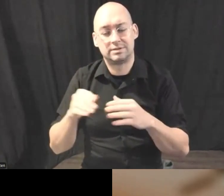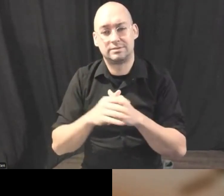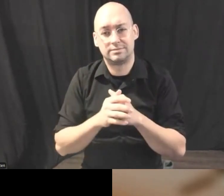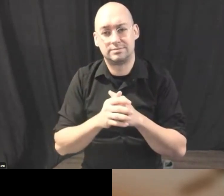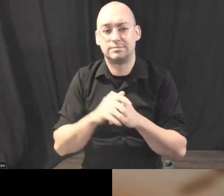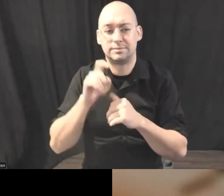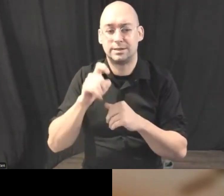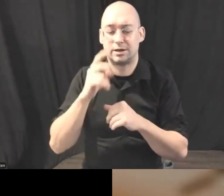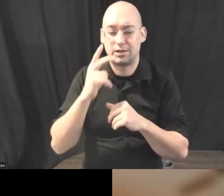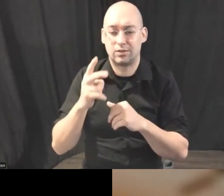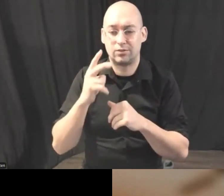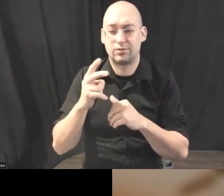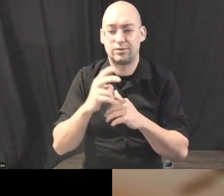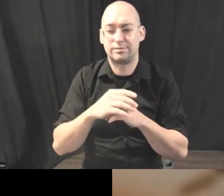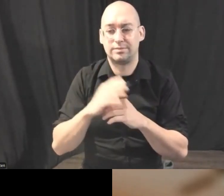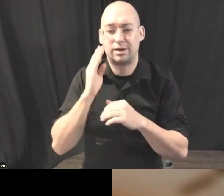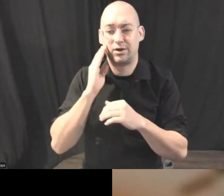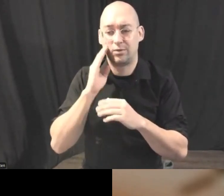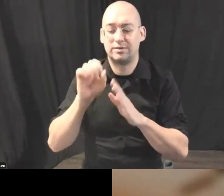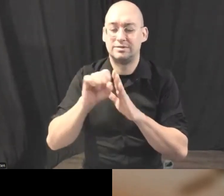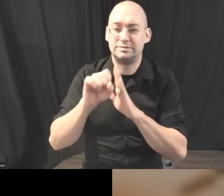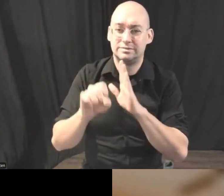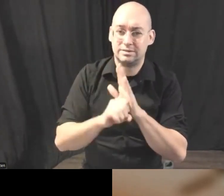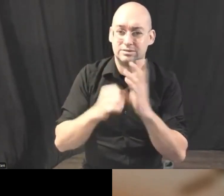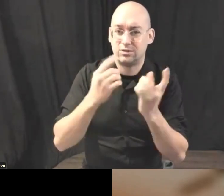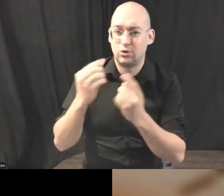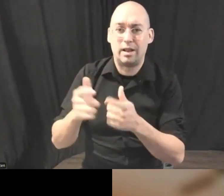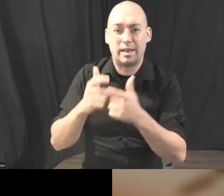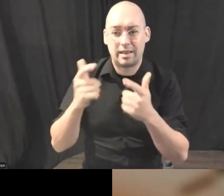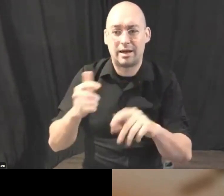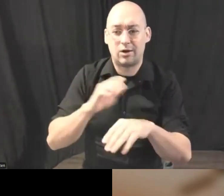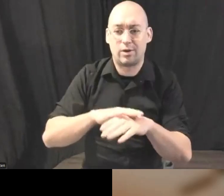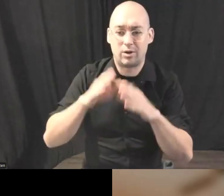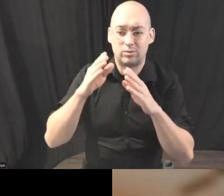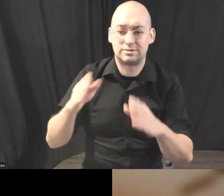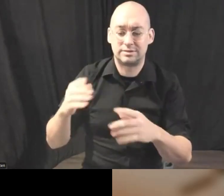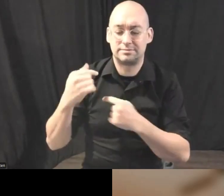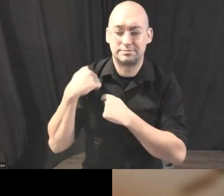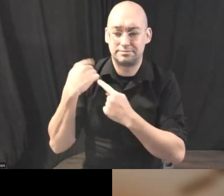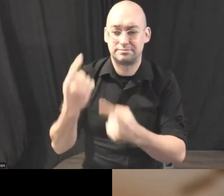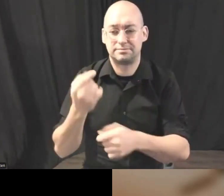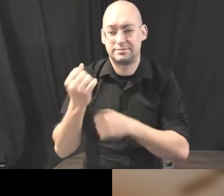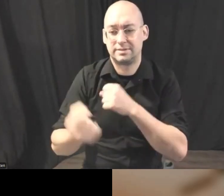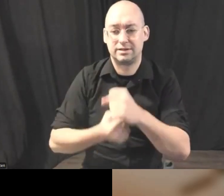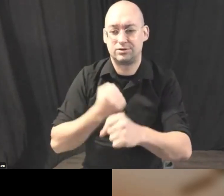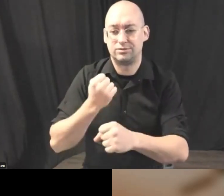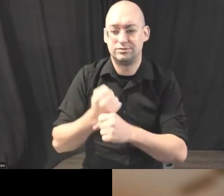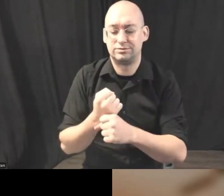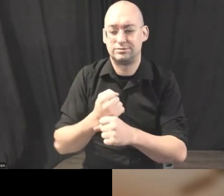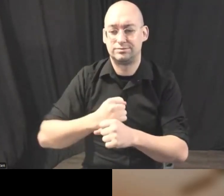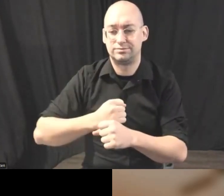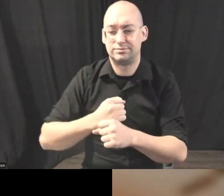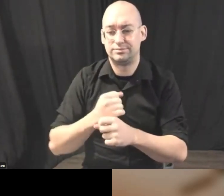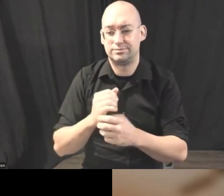at, and I know the state's been doing a lot on housing the last several years, but we